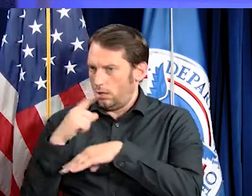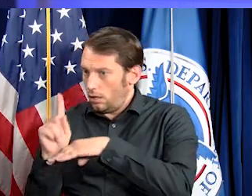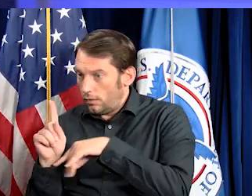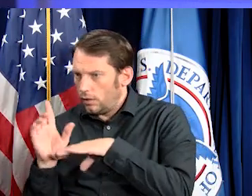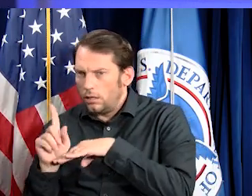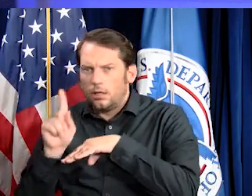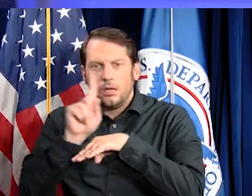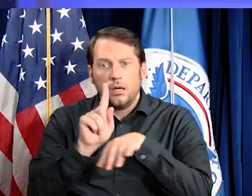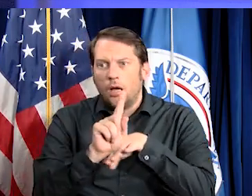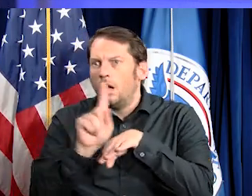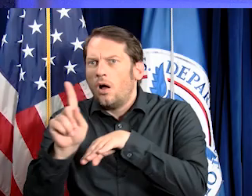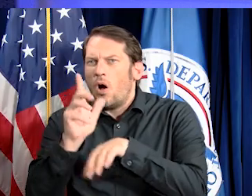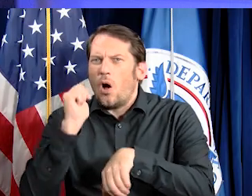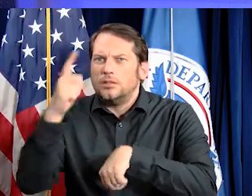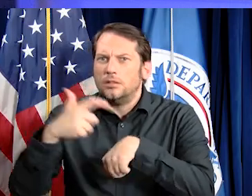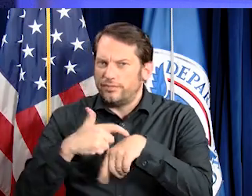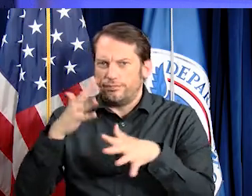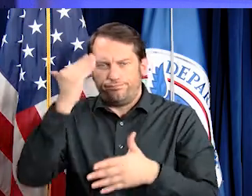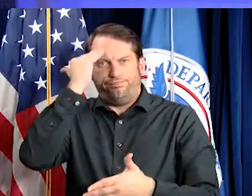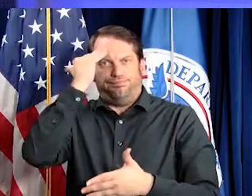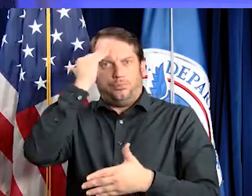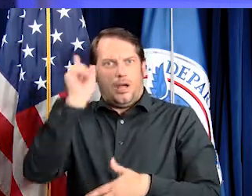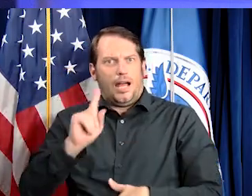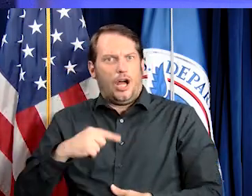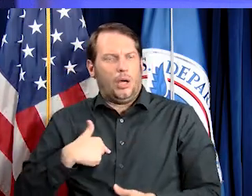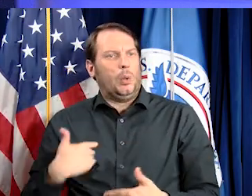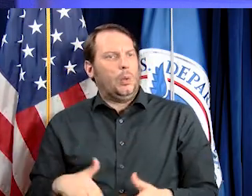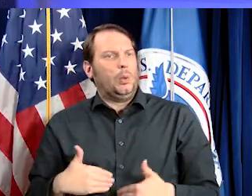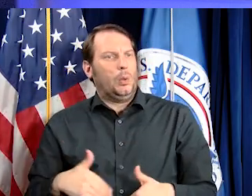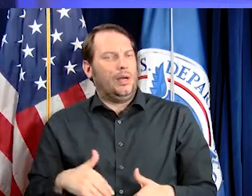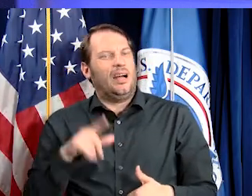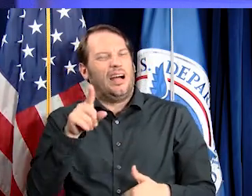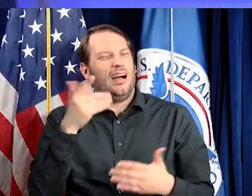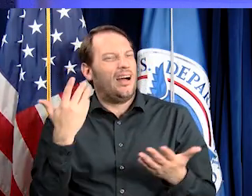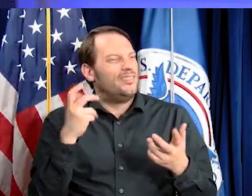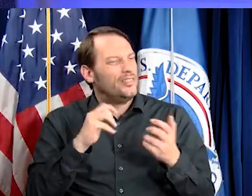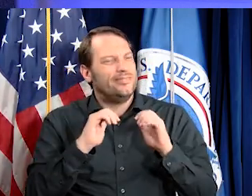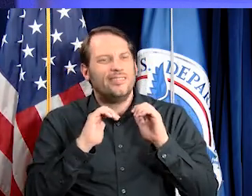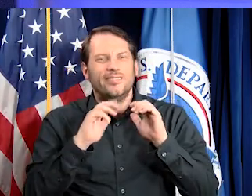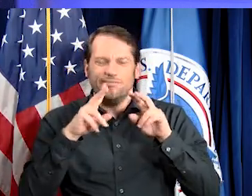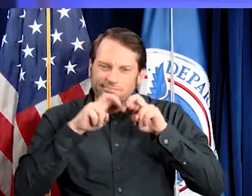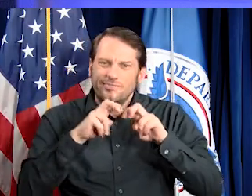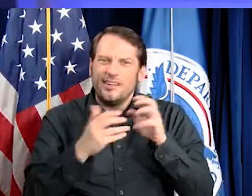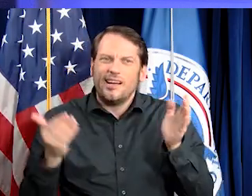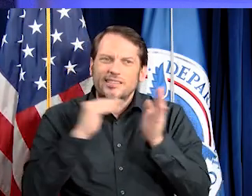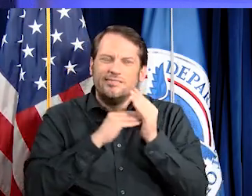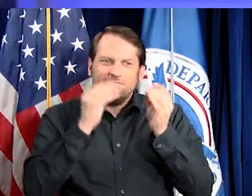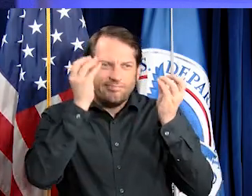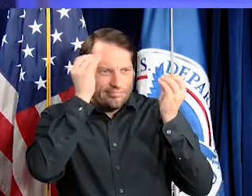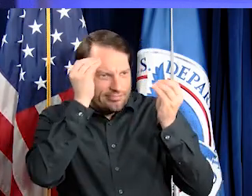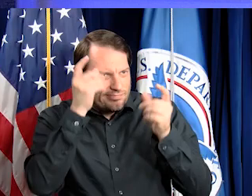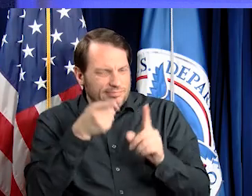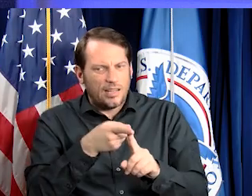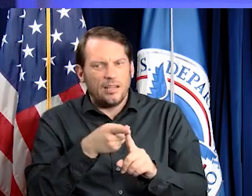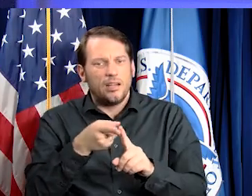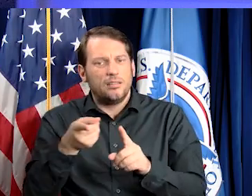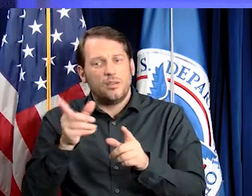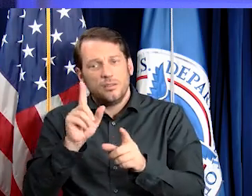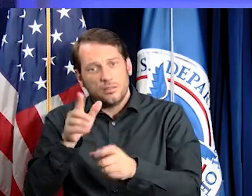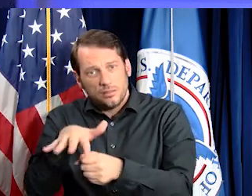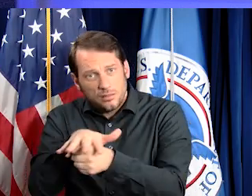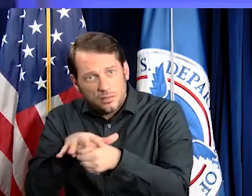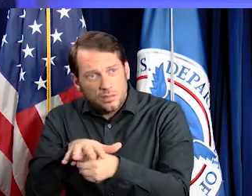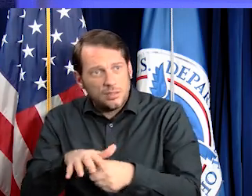to rethink PII, because name and location, or your name and your address, is